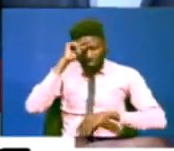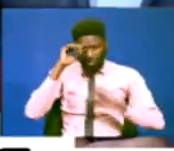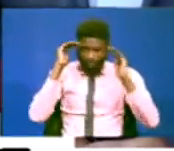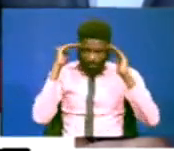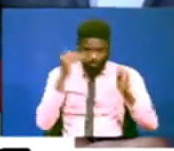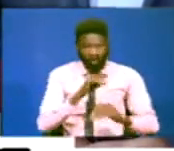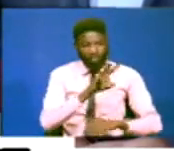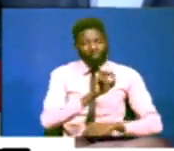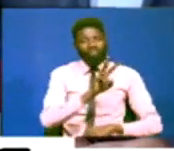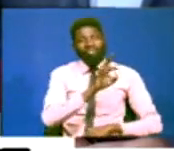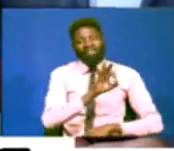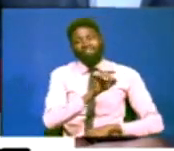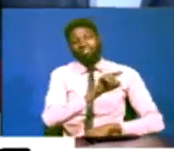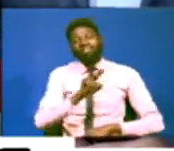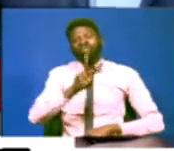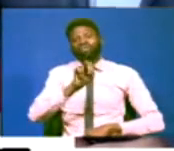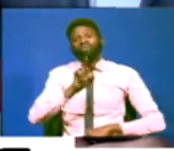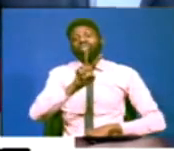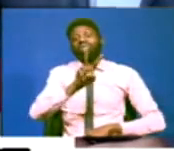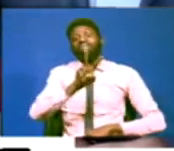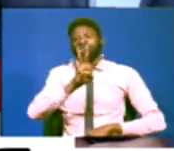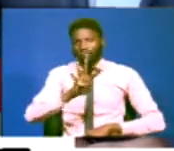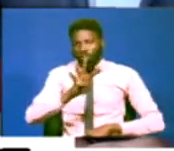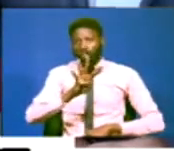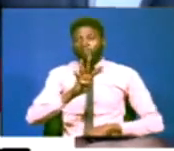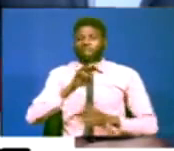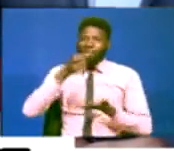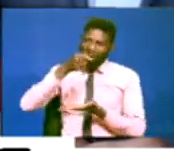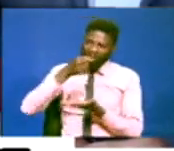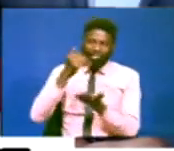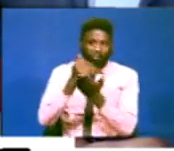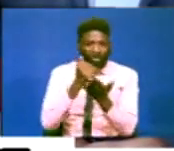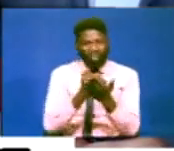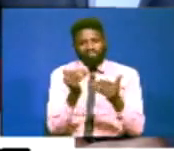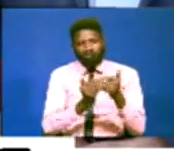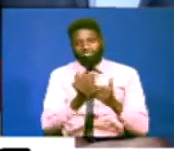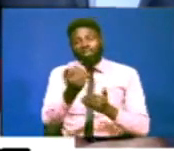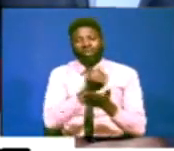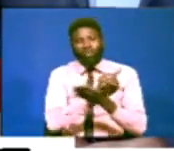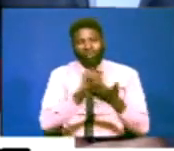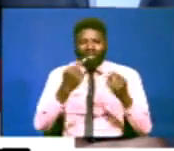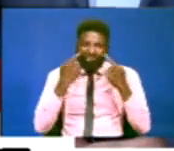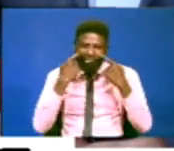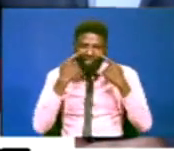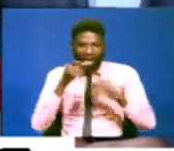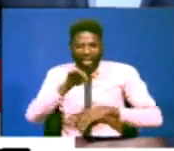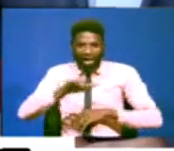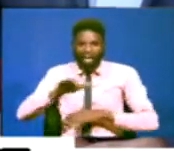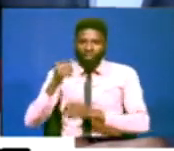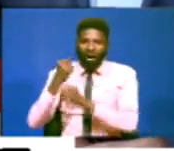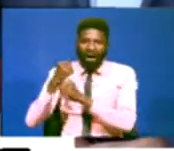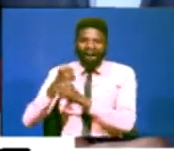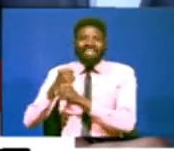2023-2024 budget and programs within the next 1 week with a view to identifying areas of duplication to